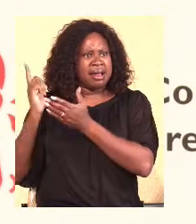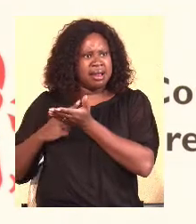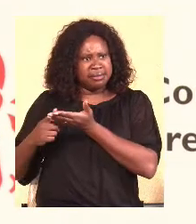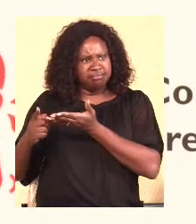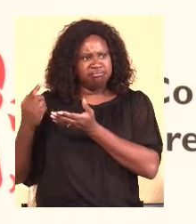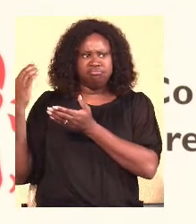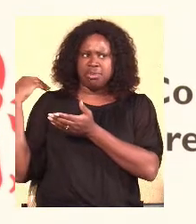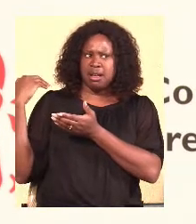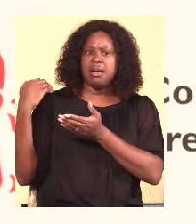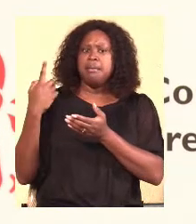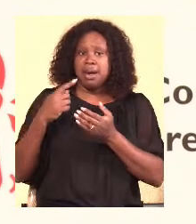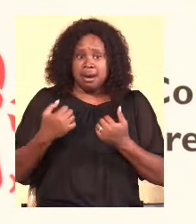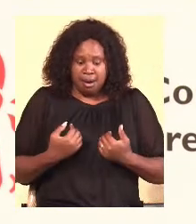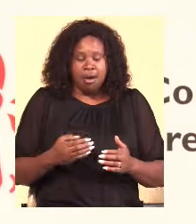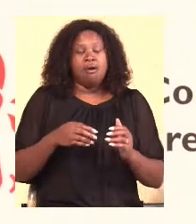back.